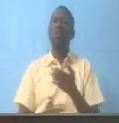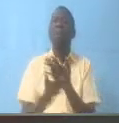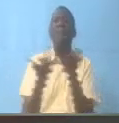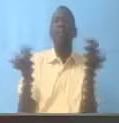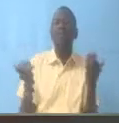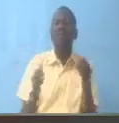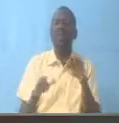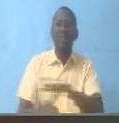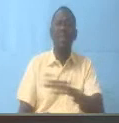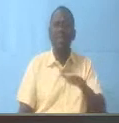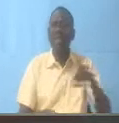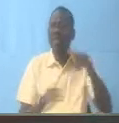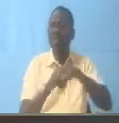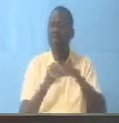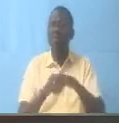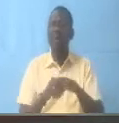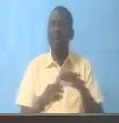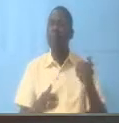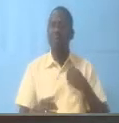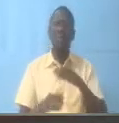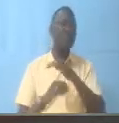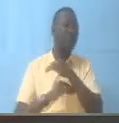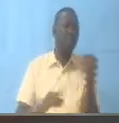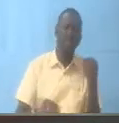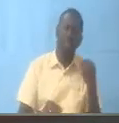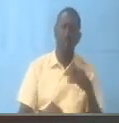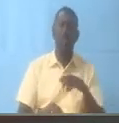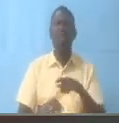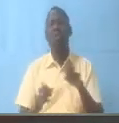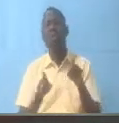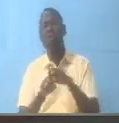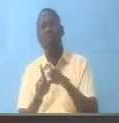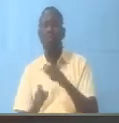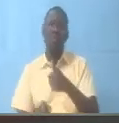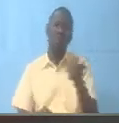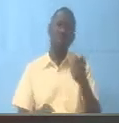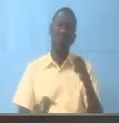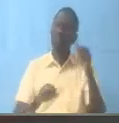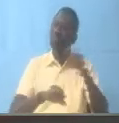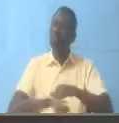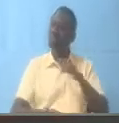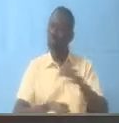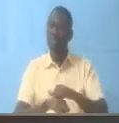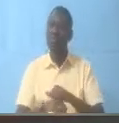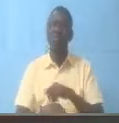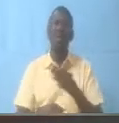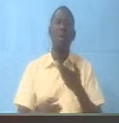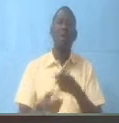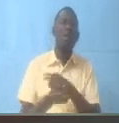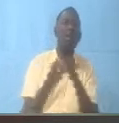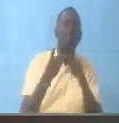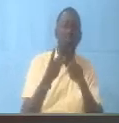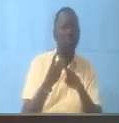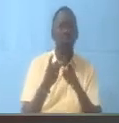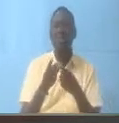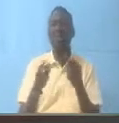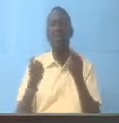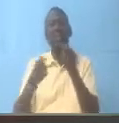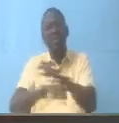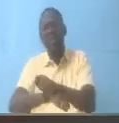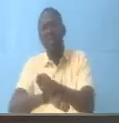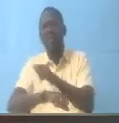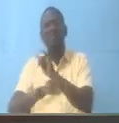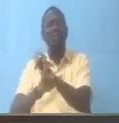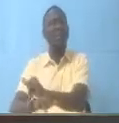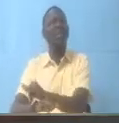were killed, others were tortured. A lot of them were detained. Some suffered, serious injuries. But we